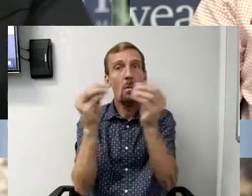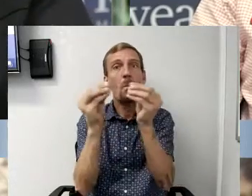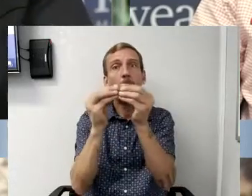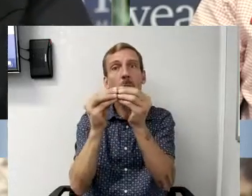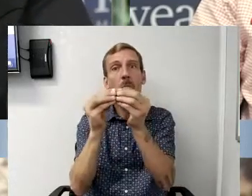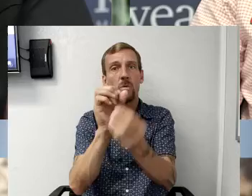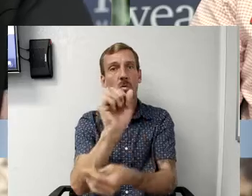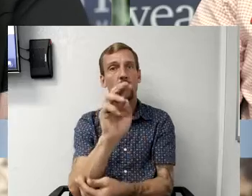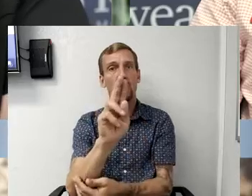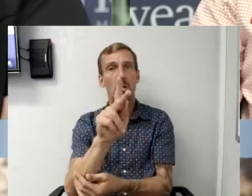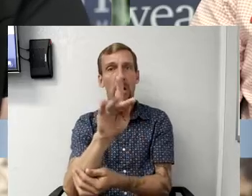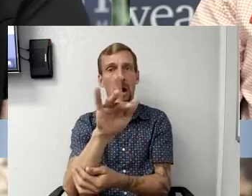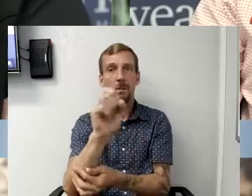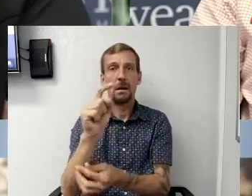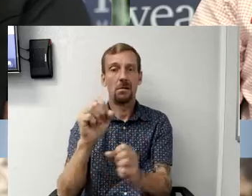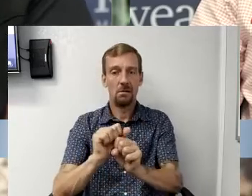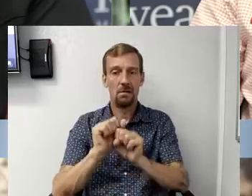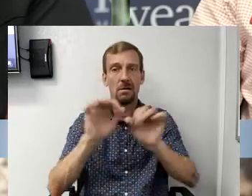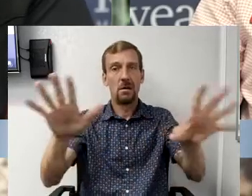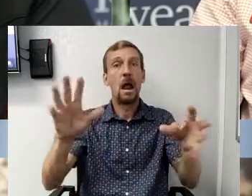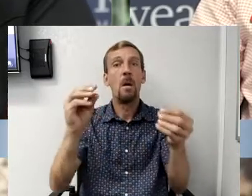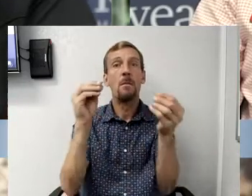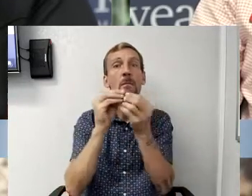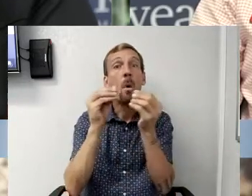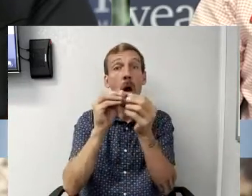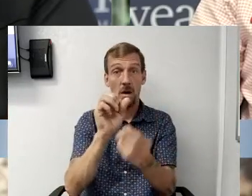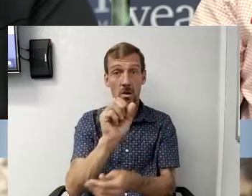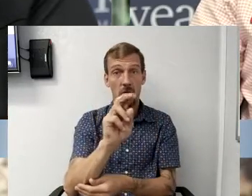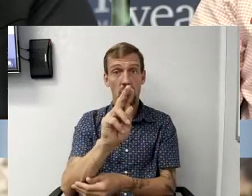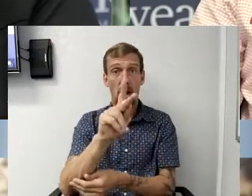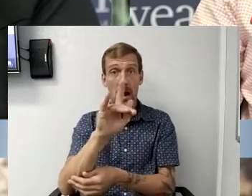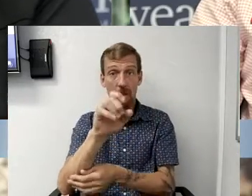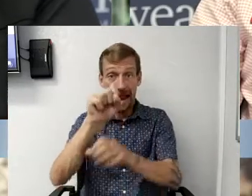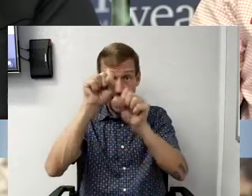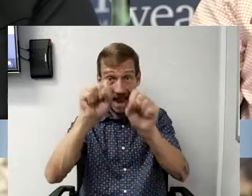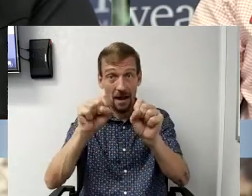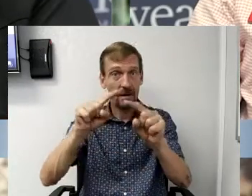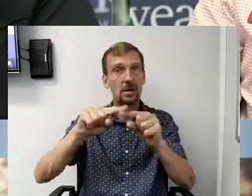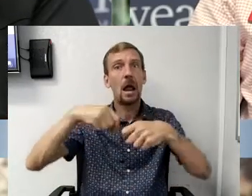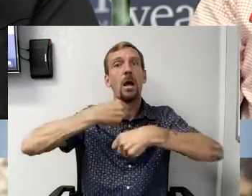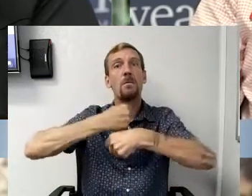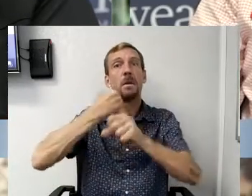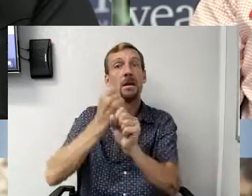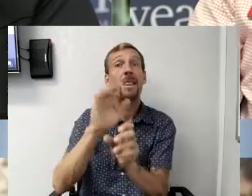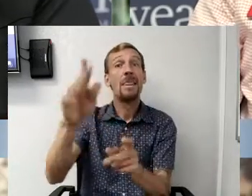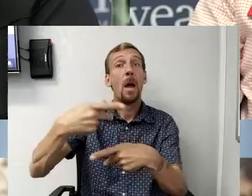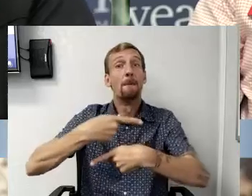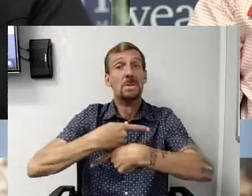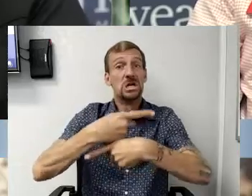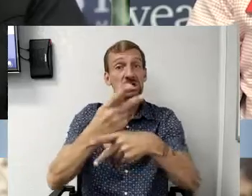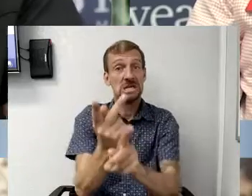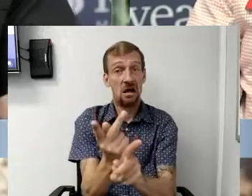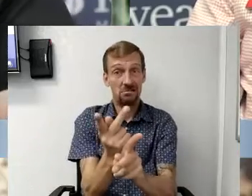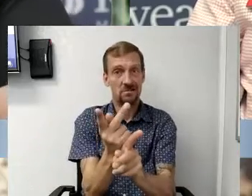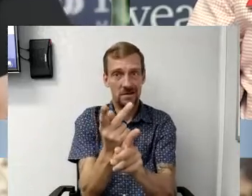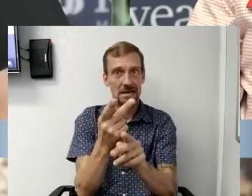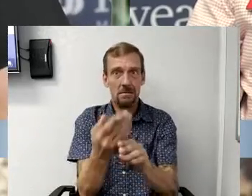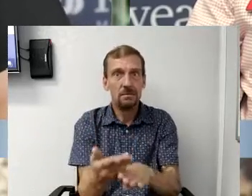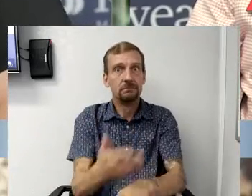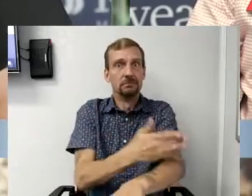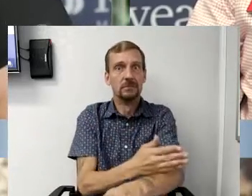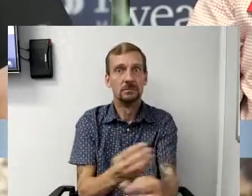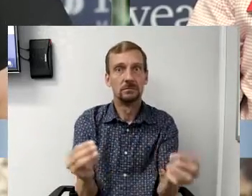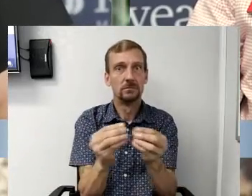supply more kits, to increase the supply, they had to actually redo their production lines. And so this is definitely getting out